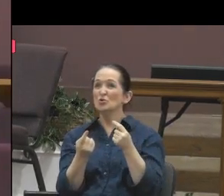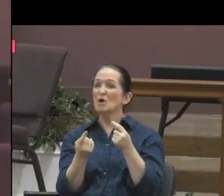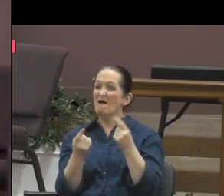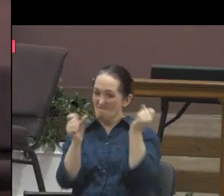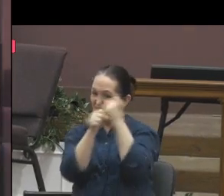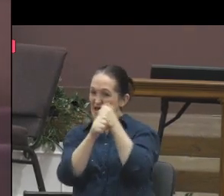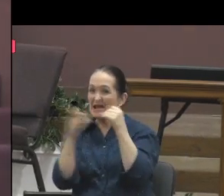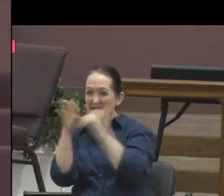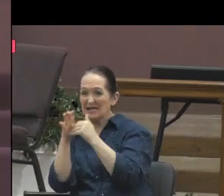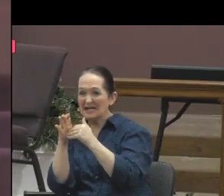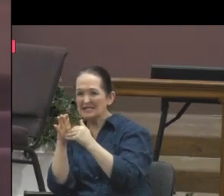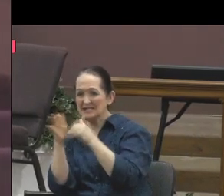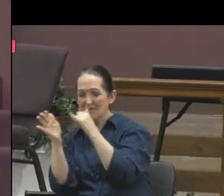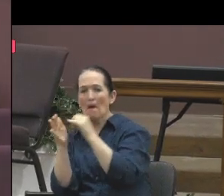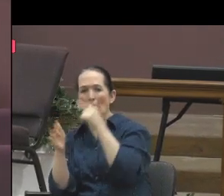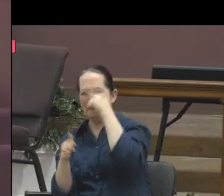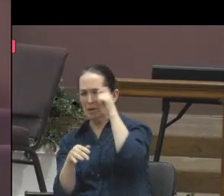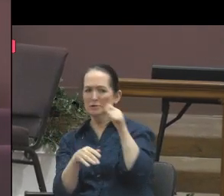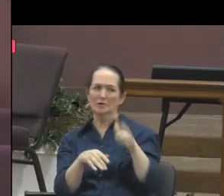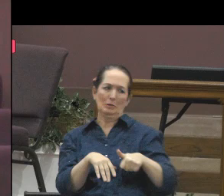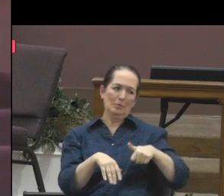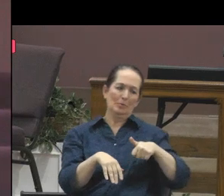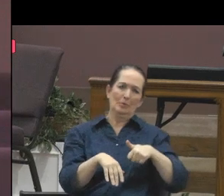the other side likes that idea now.